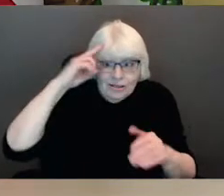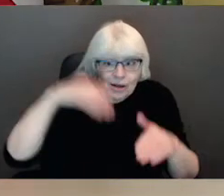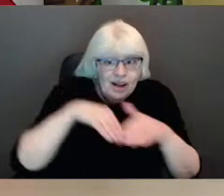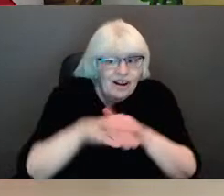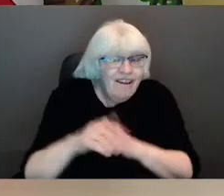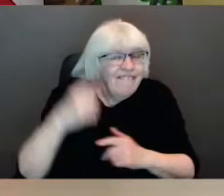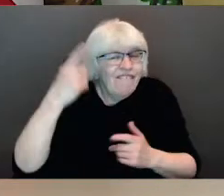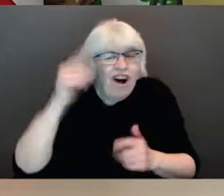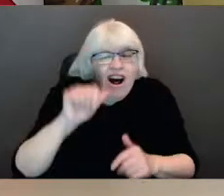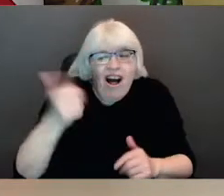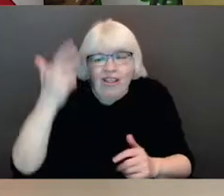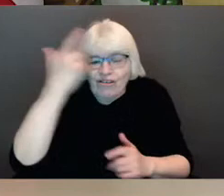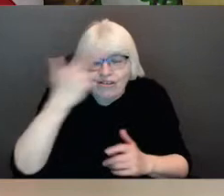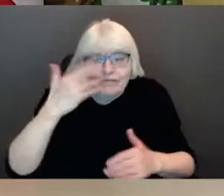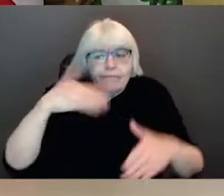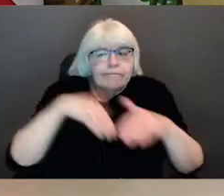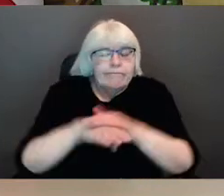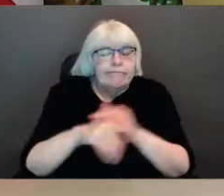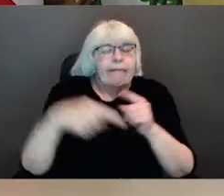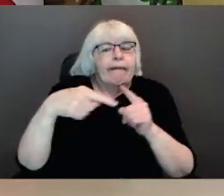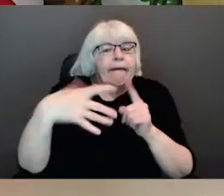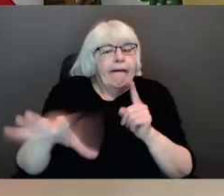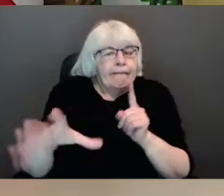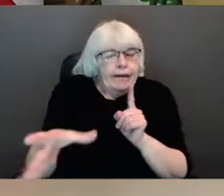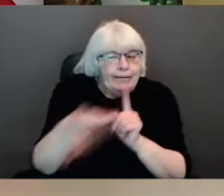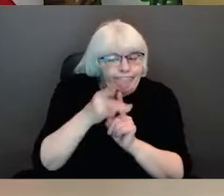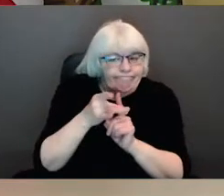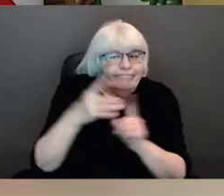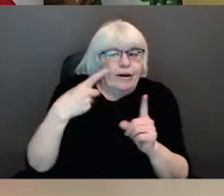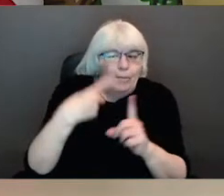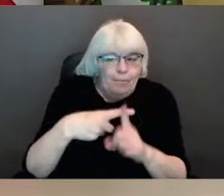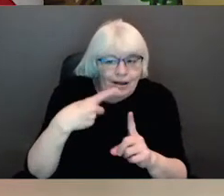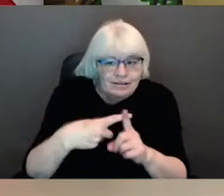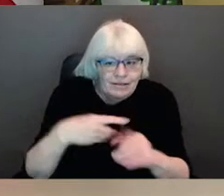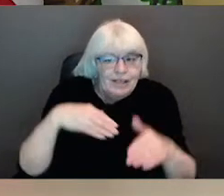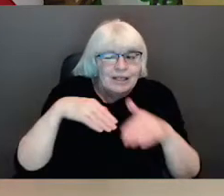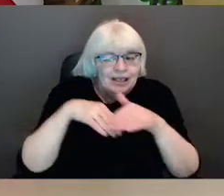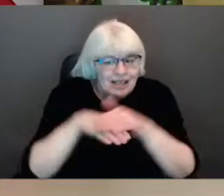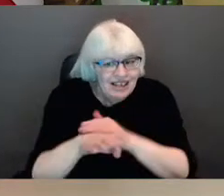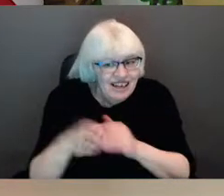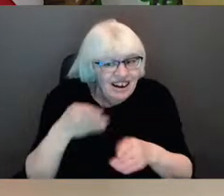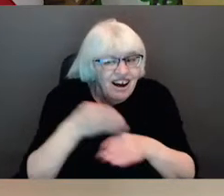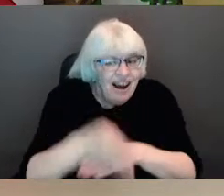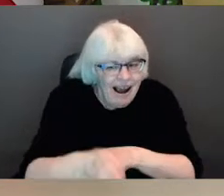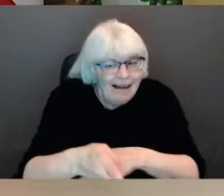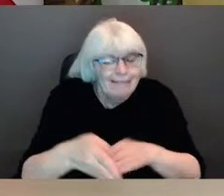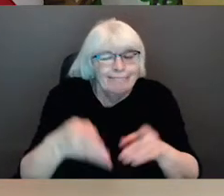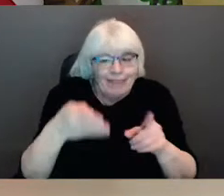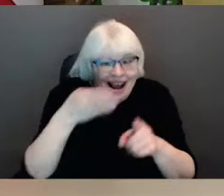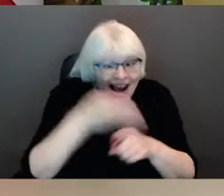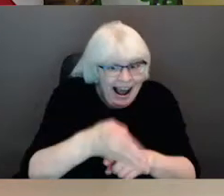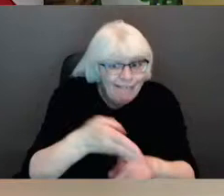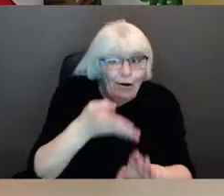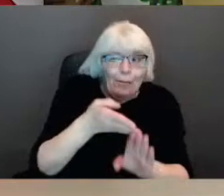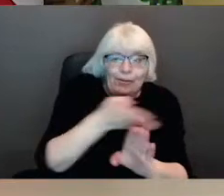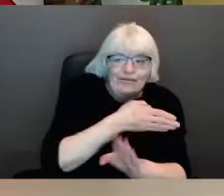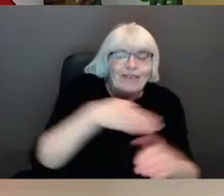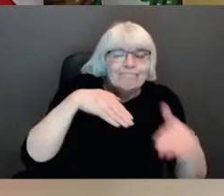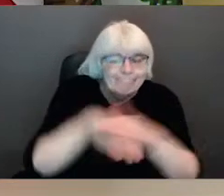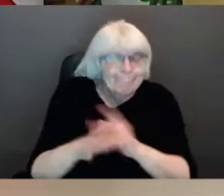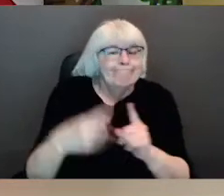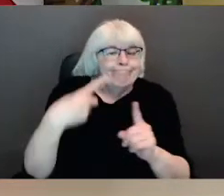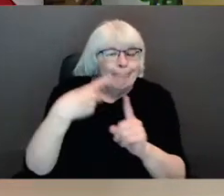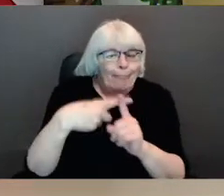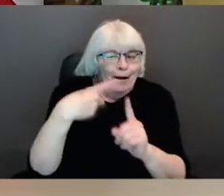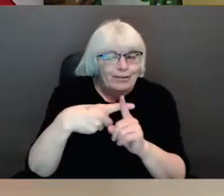admission or tested positive after admission. There has been 1 new death to report, an